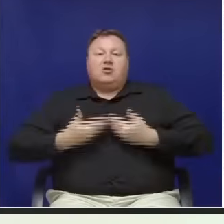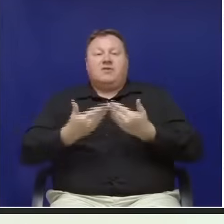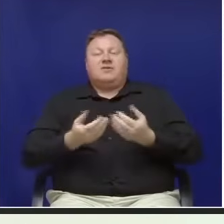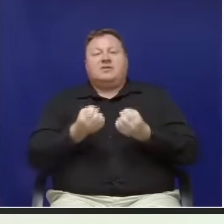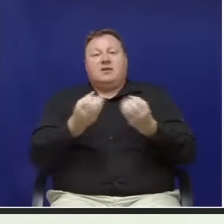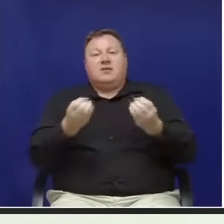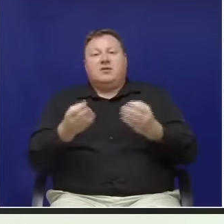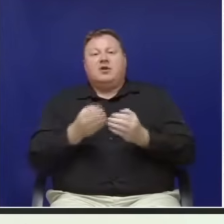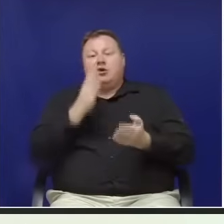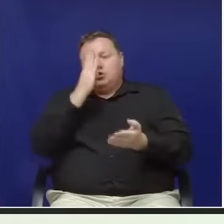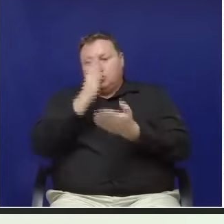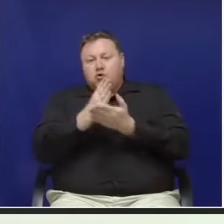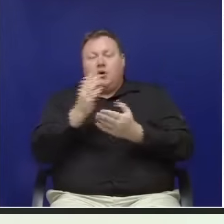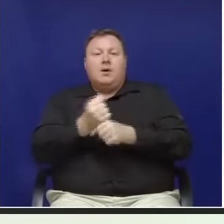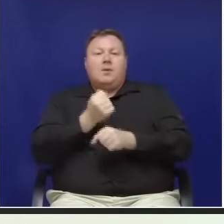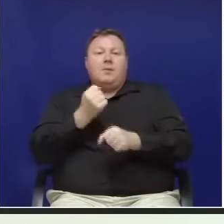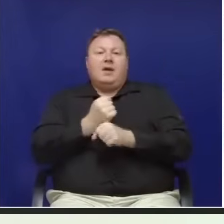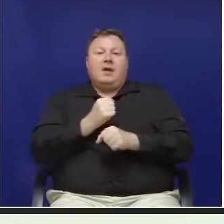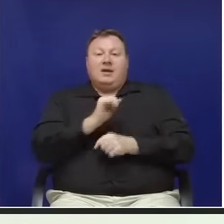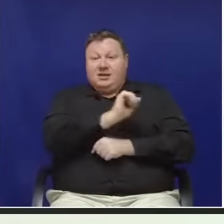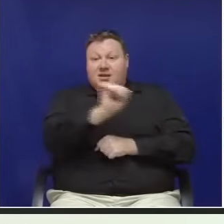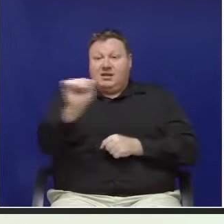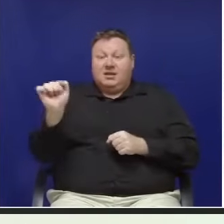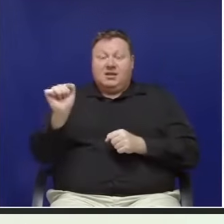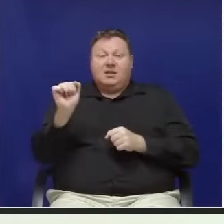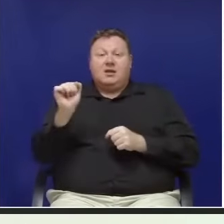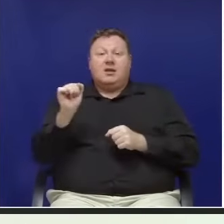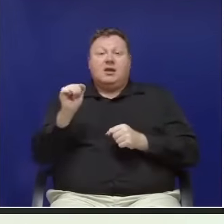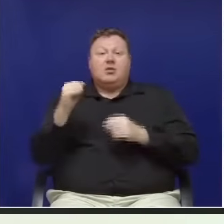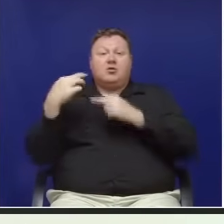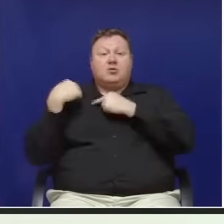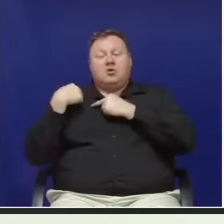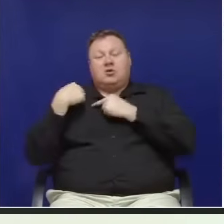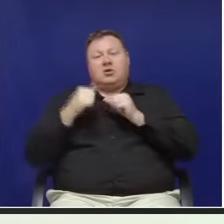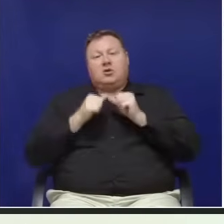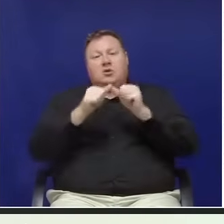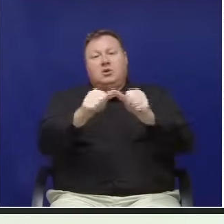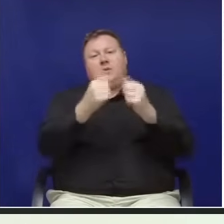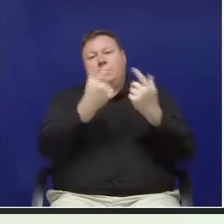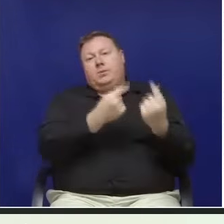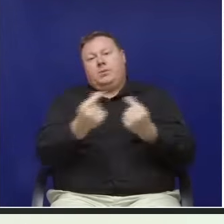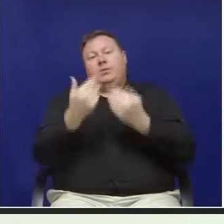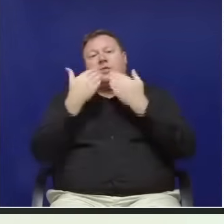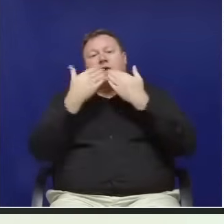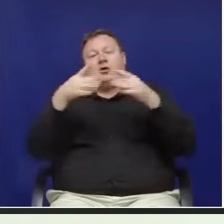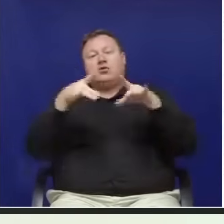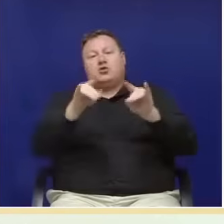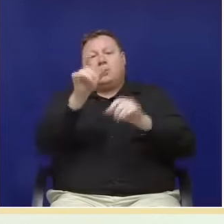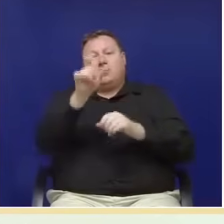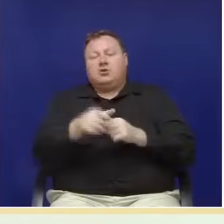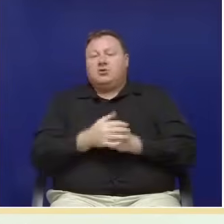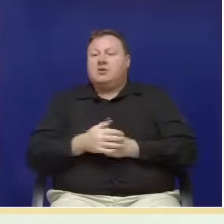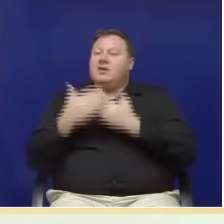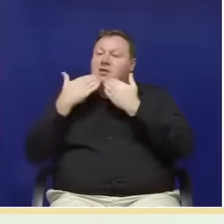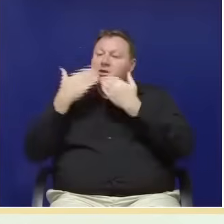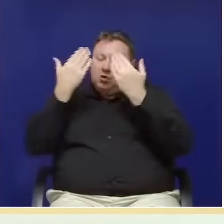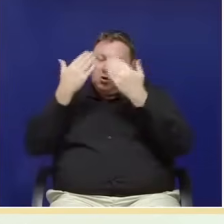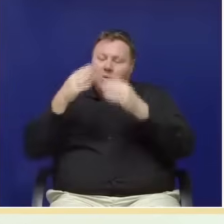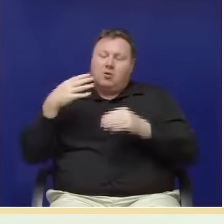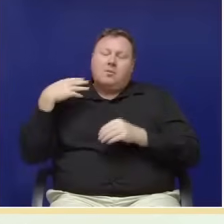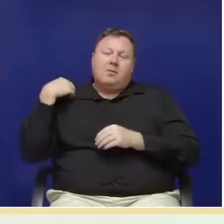continue executing its constitutional mandate. Thank you, Chairperson. Thank you, Honorable Minister. The